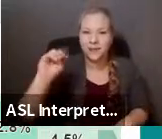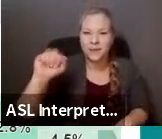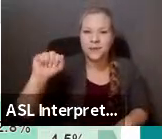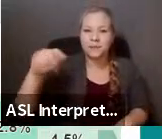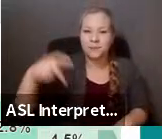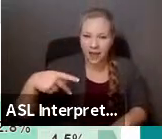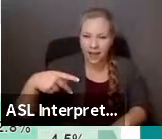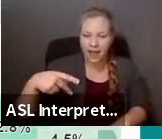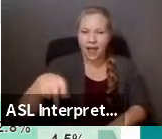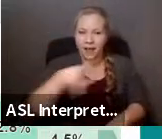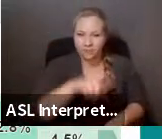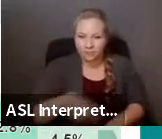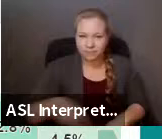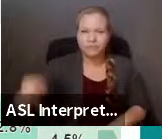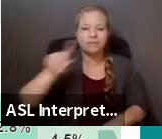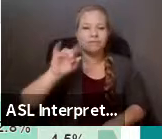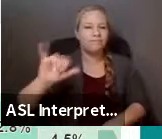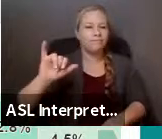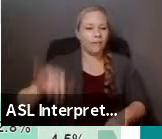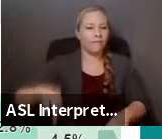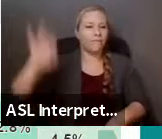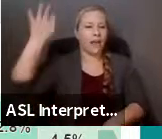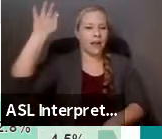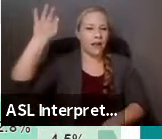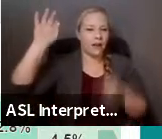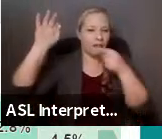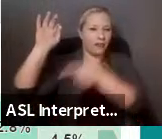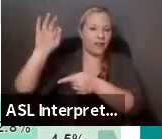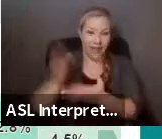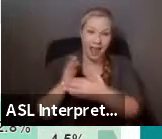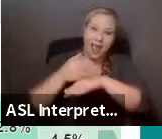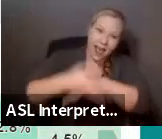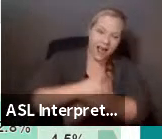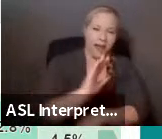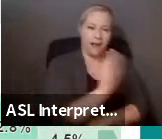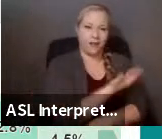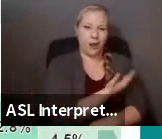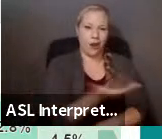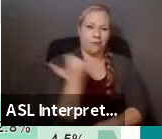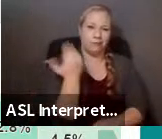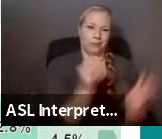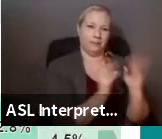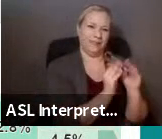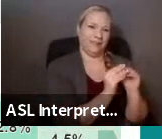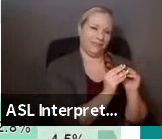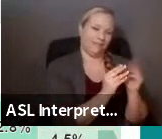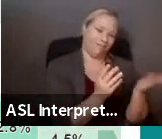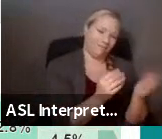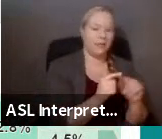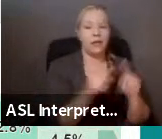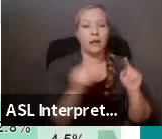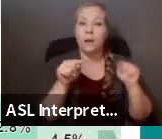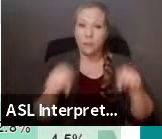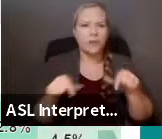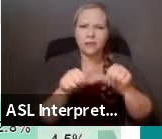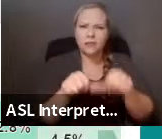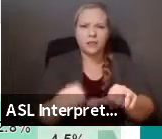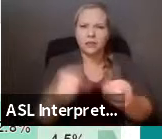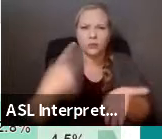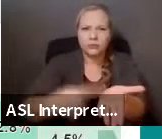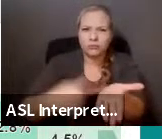the community working group meeting, which incorporates also this question of, so with equity, what does it mean